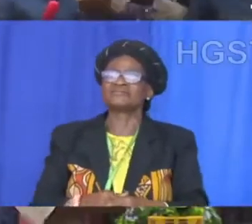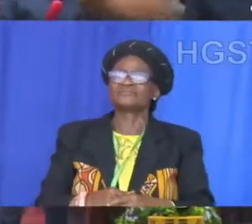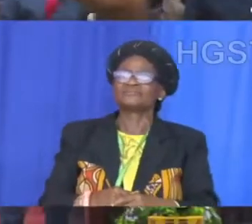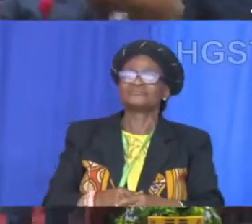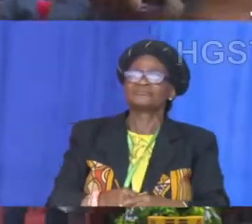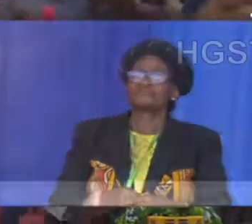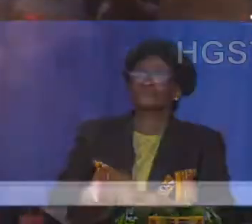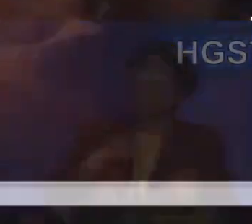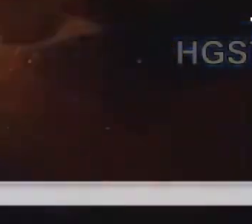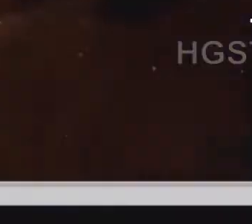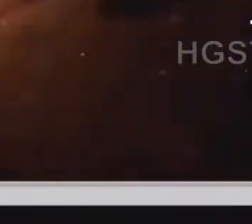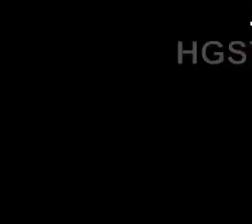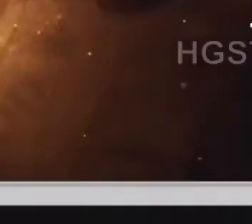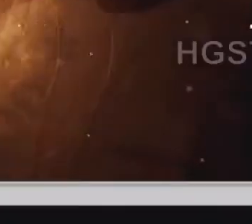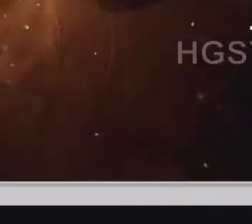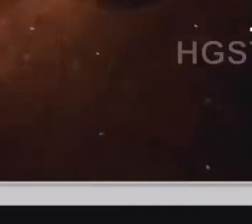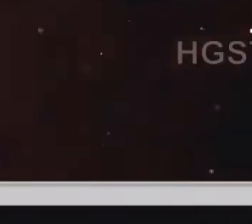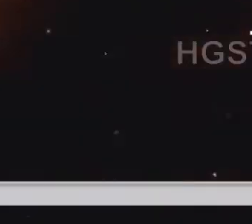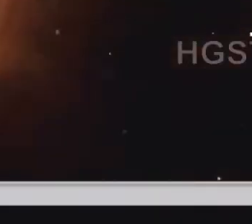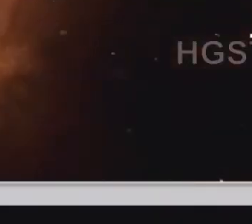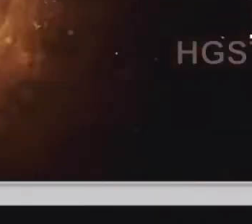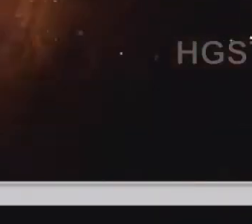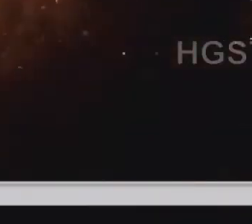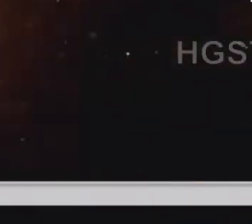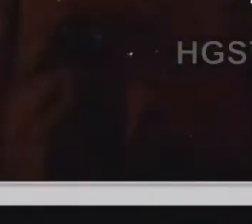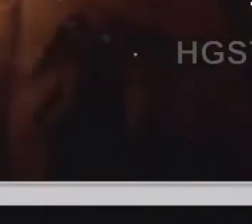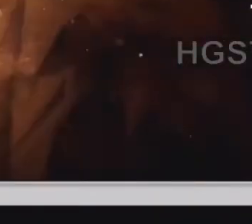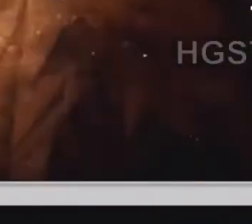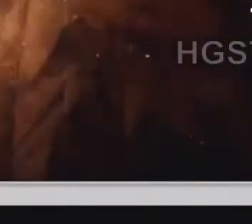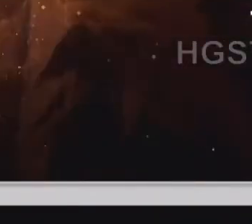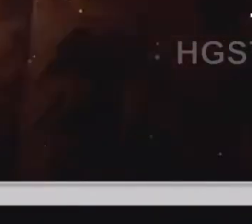Now, I want you to shake hands with seven people and say Happy New Year.